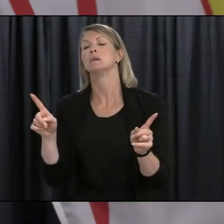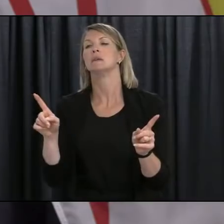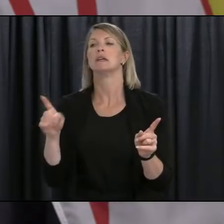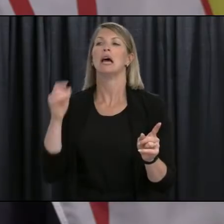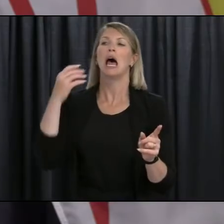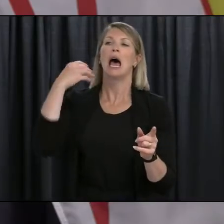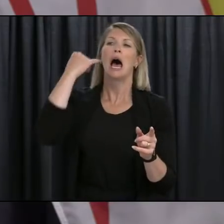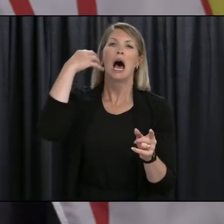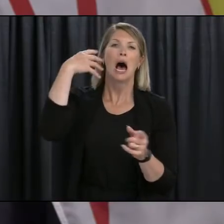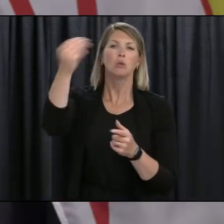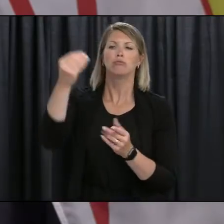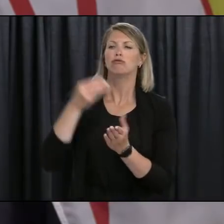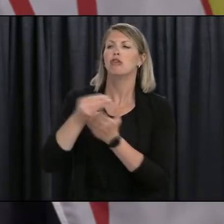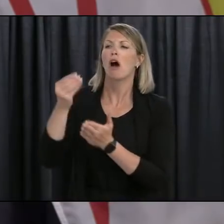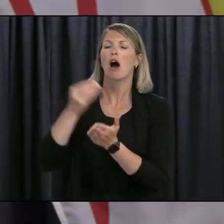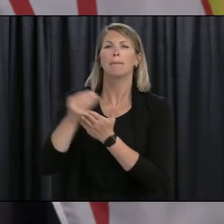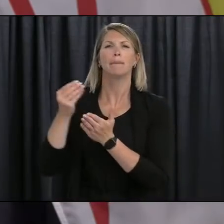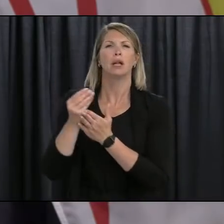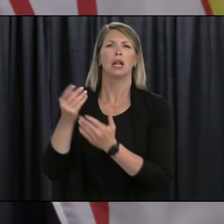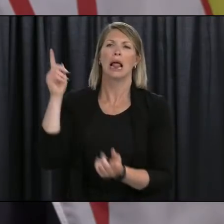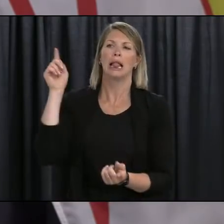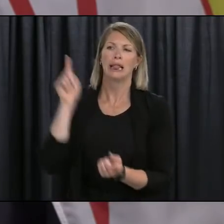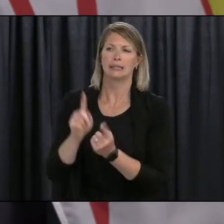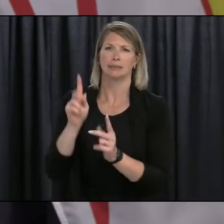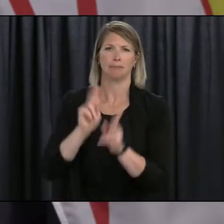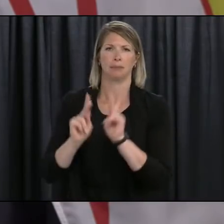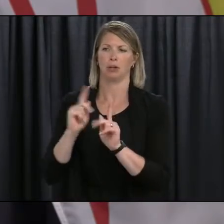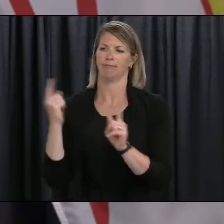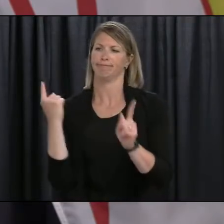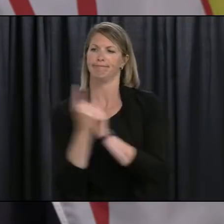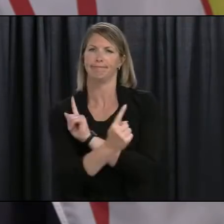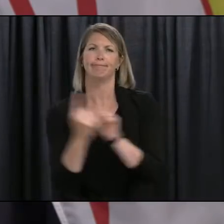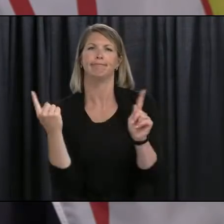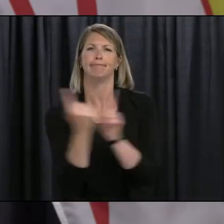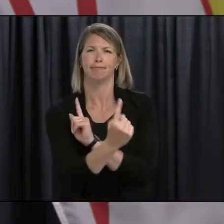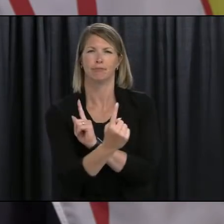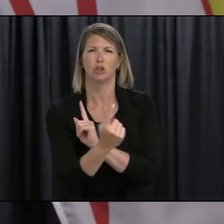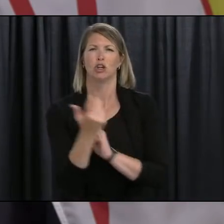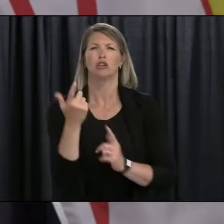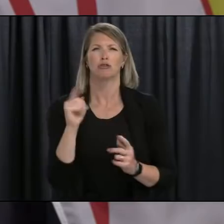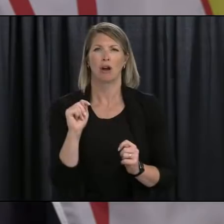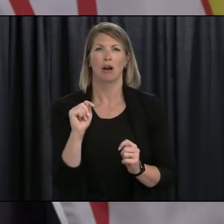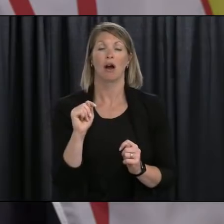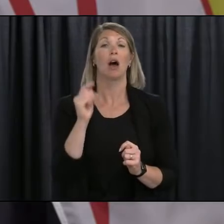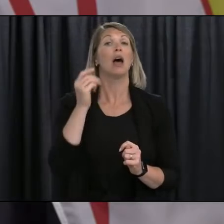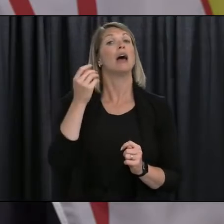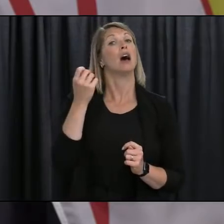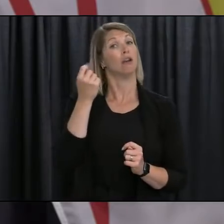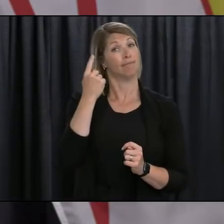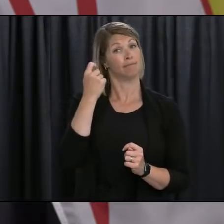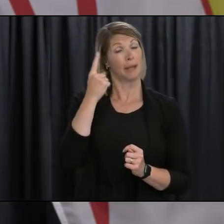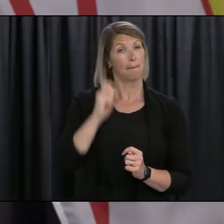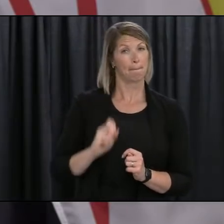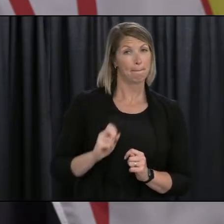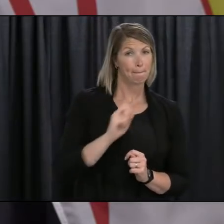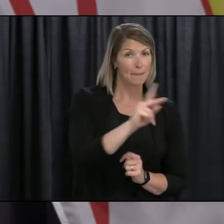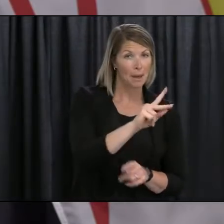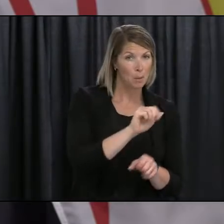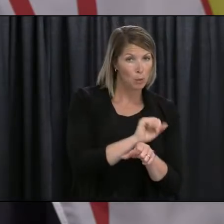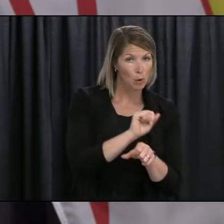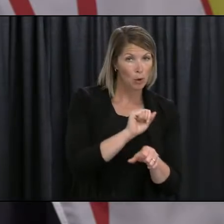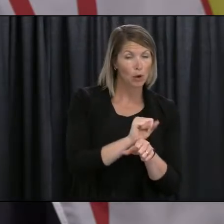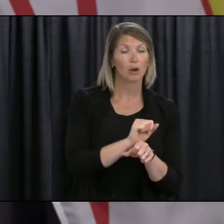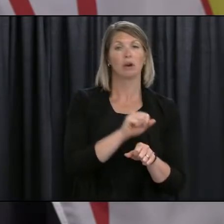can, your close contacts outside of your bubble as low as you can. We recognize that as people start to move back to work and as people start to get out